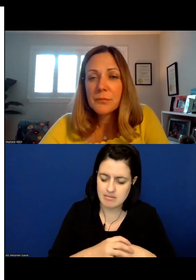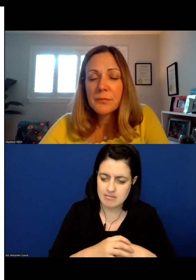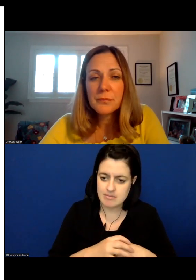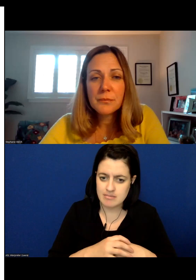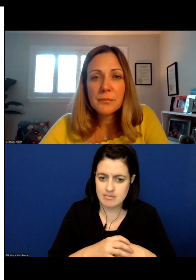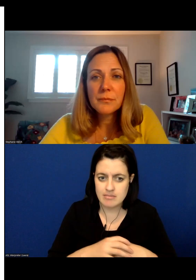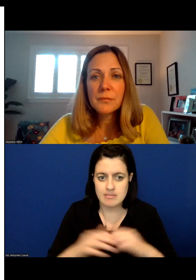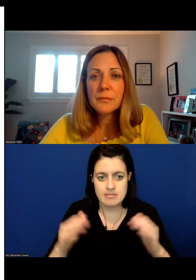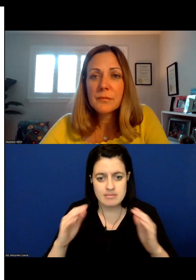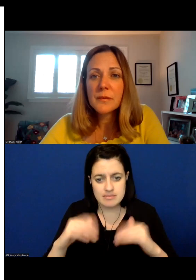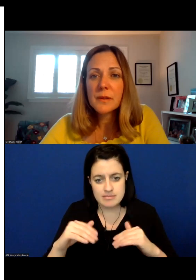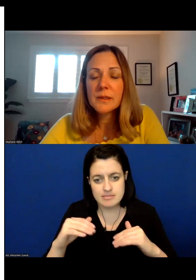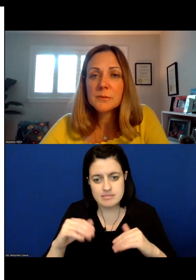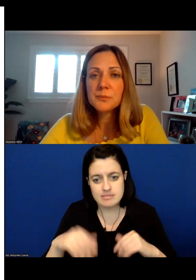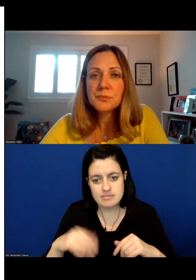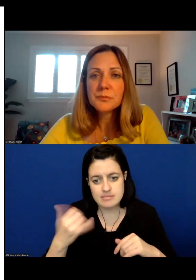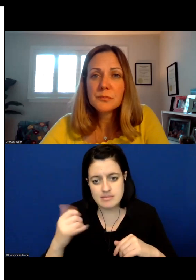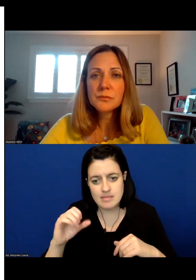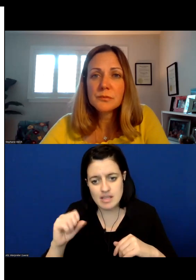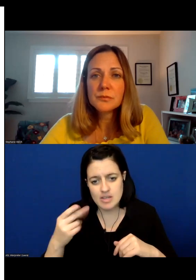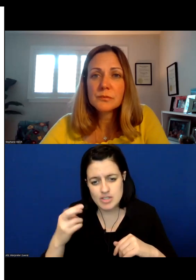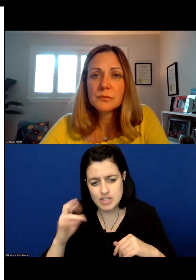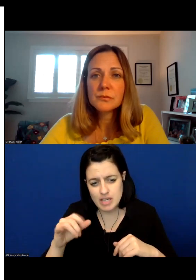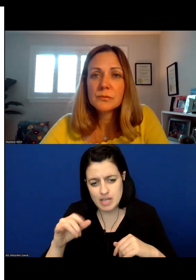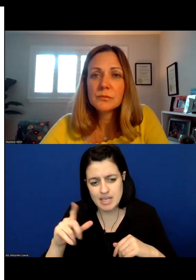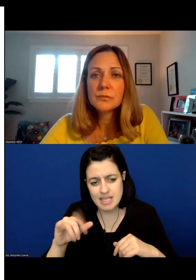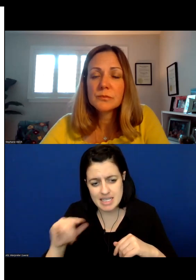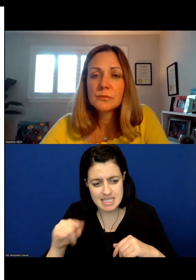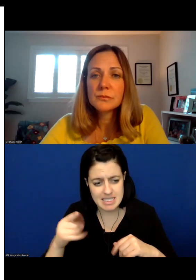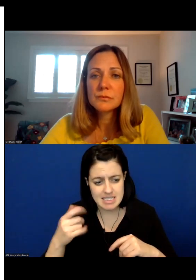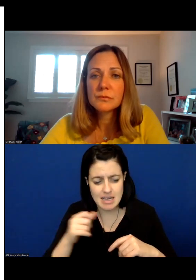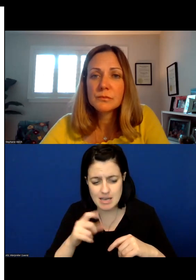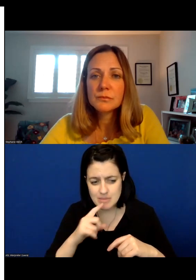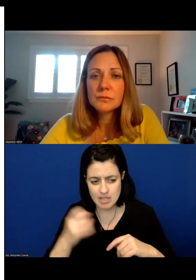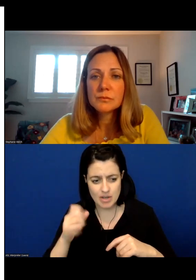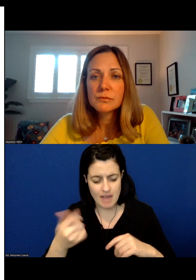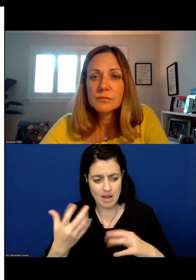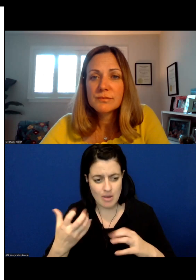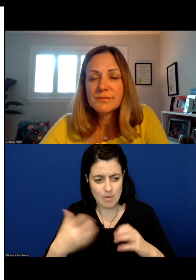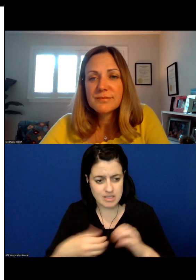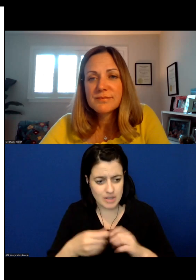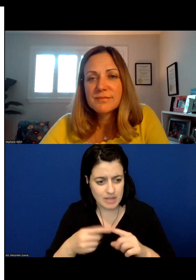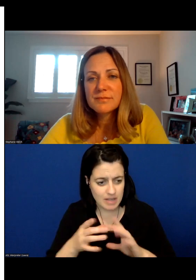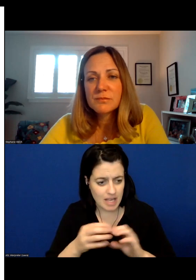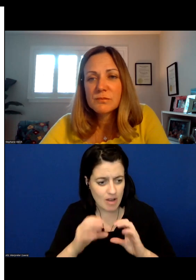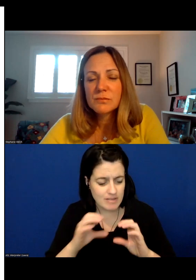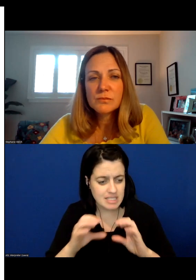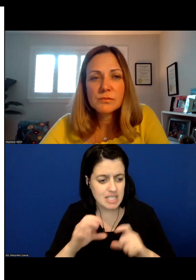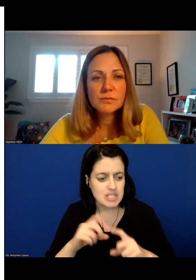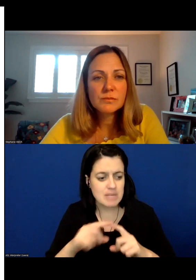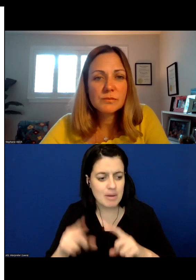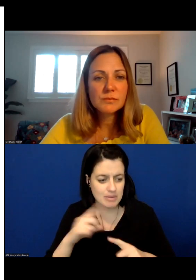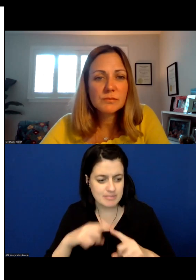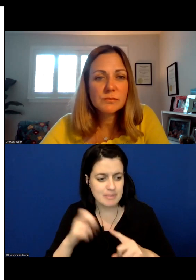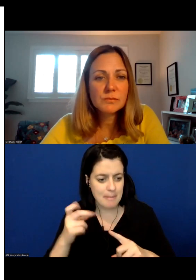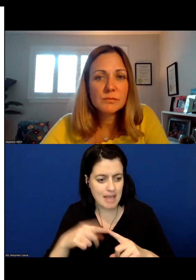to Sherry, then Liz, and Scarlett. I don't know if you have a question or you just wanted to jump in that conversation, but we'll circle back to you. And then after